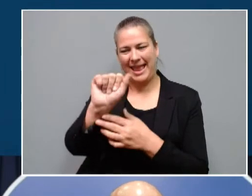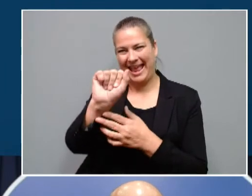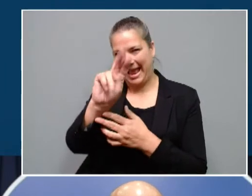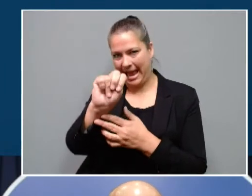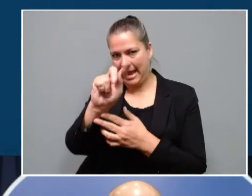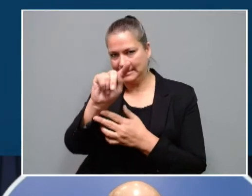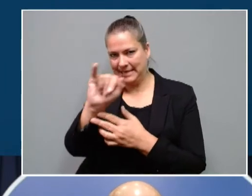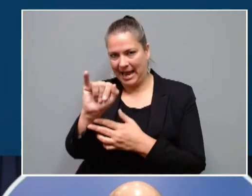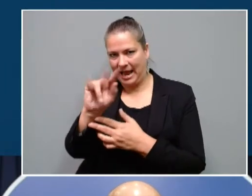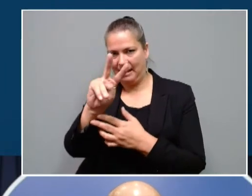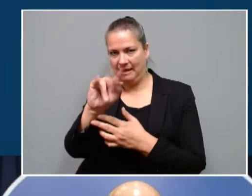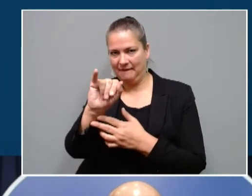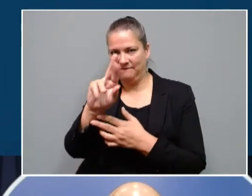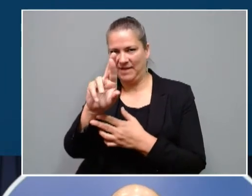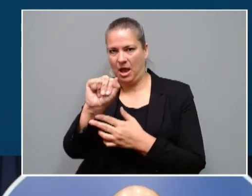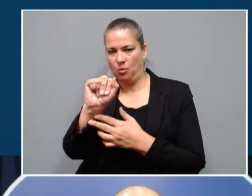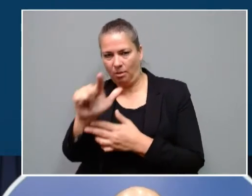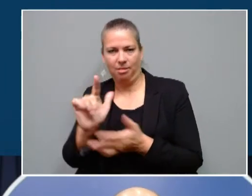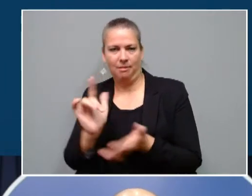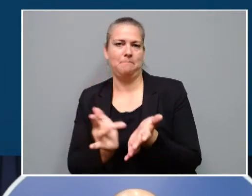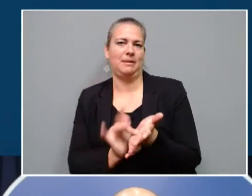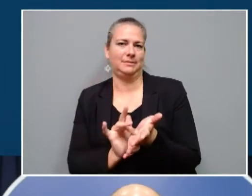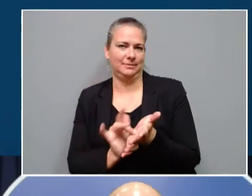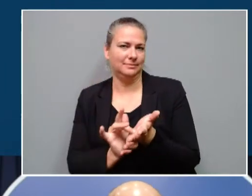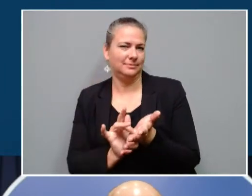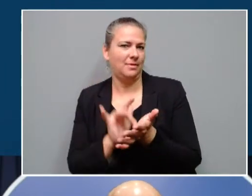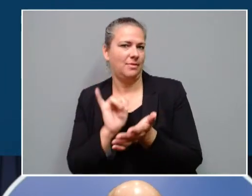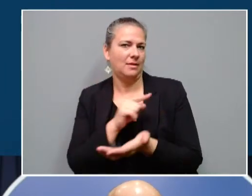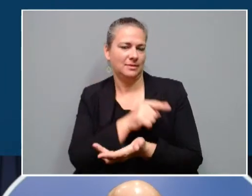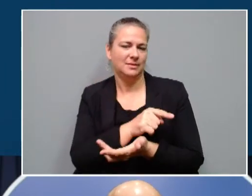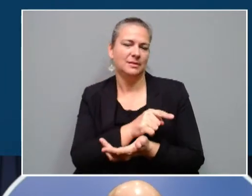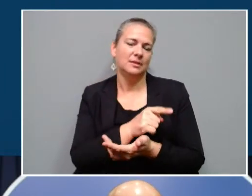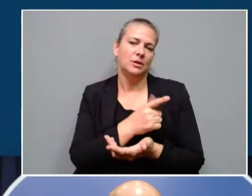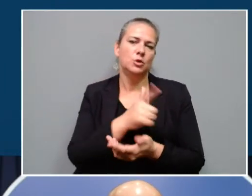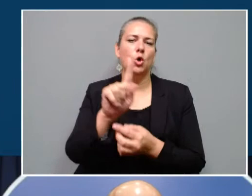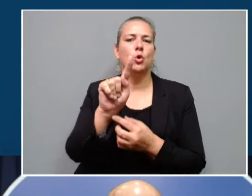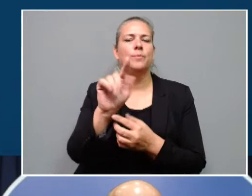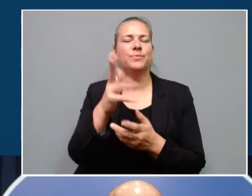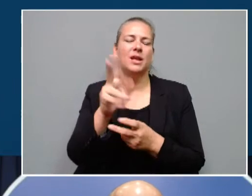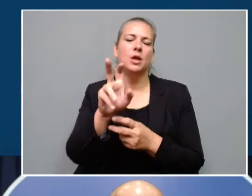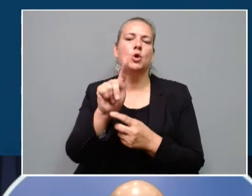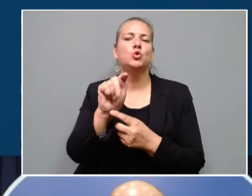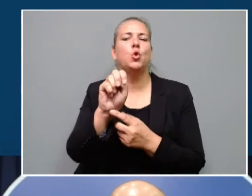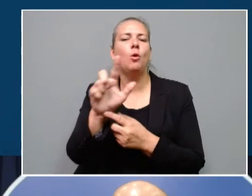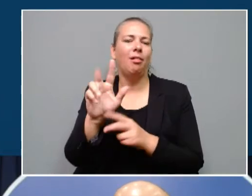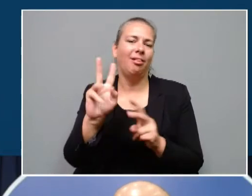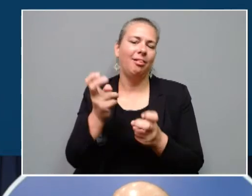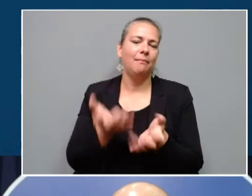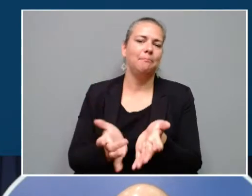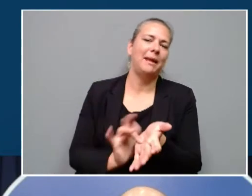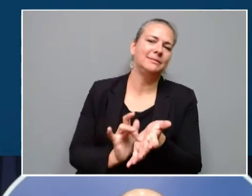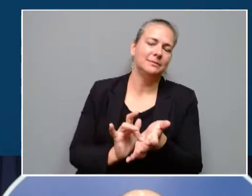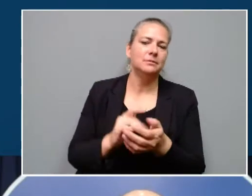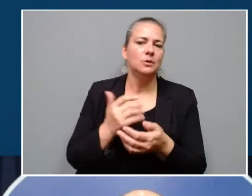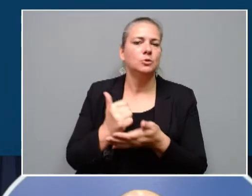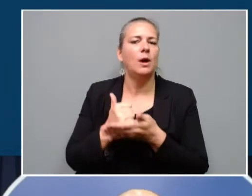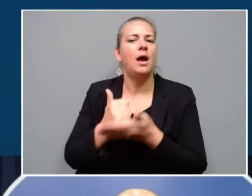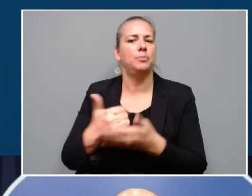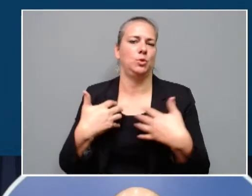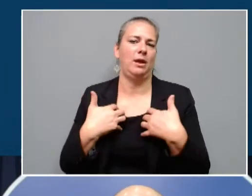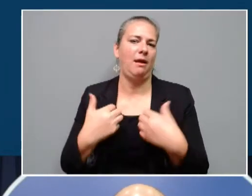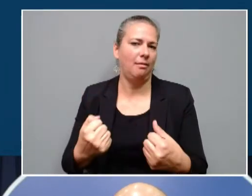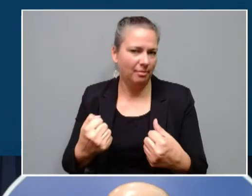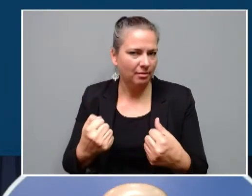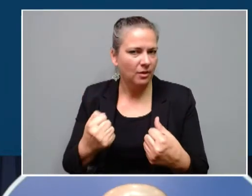to get this much progress this quickly. Again, it's another tool in the toolbox to try to bring this disease to heal. Jim, the next slide,